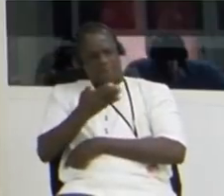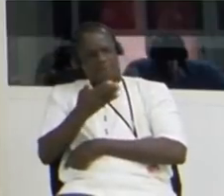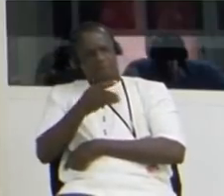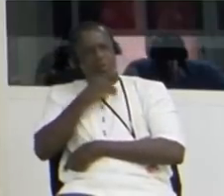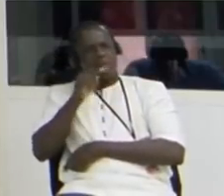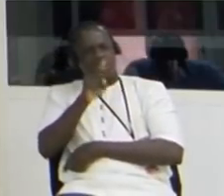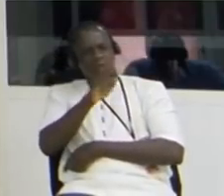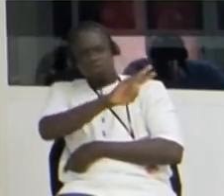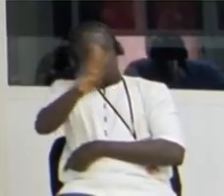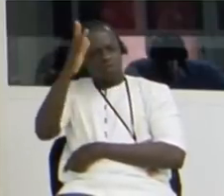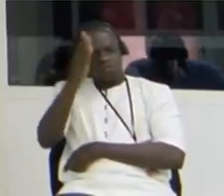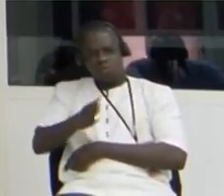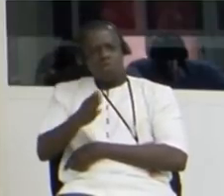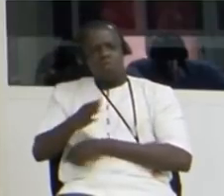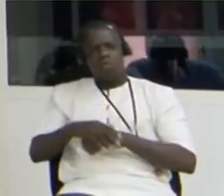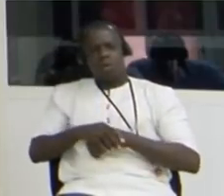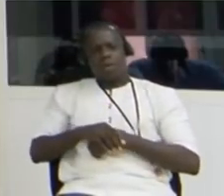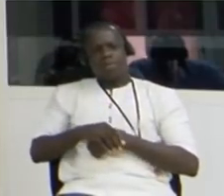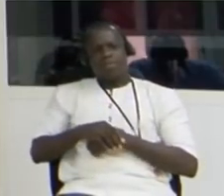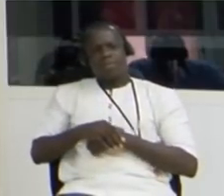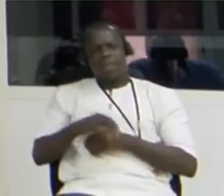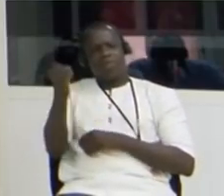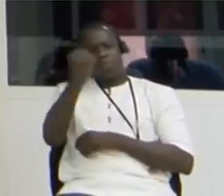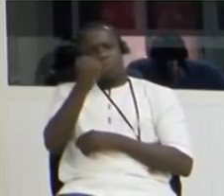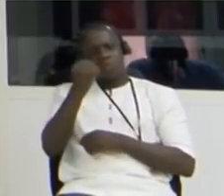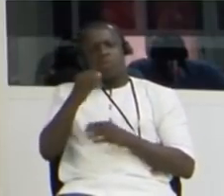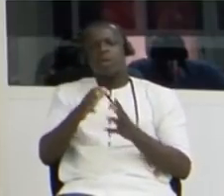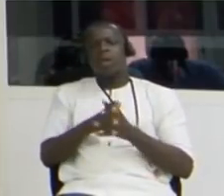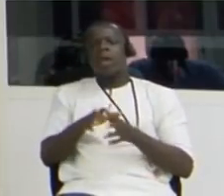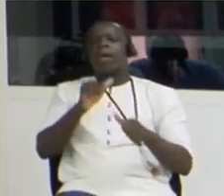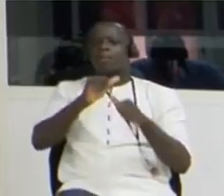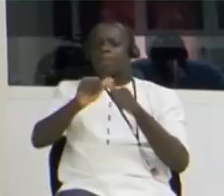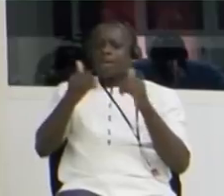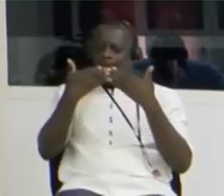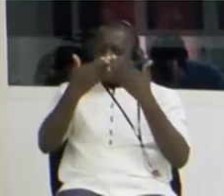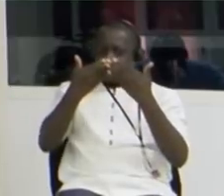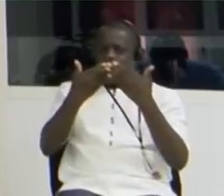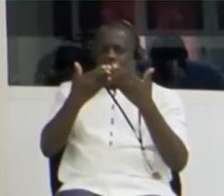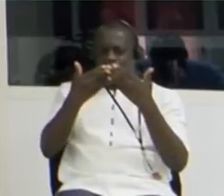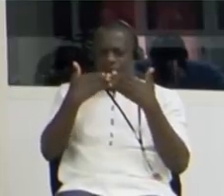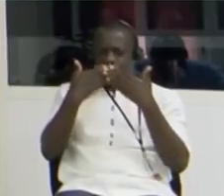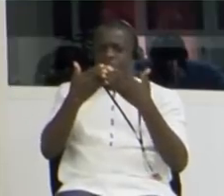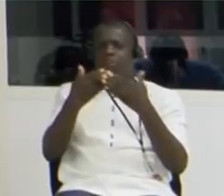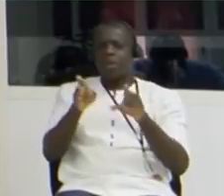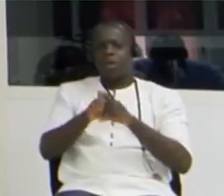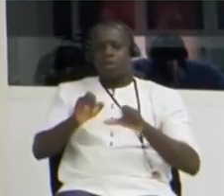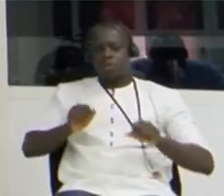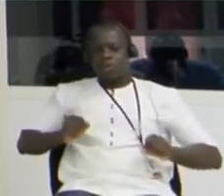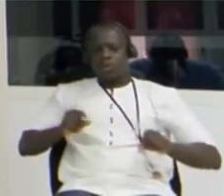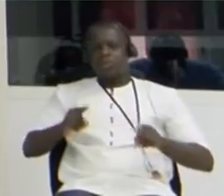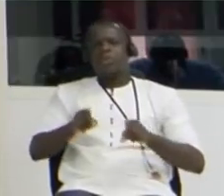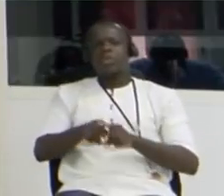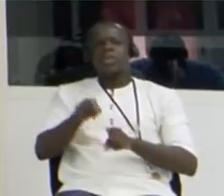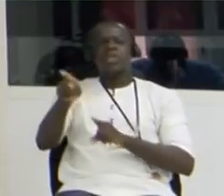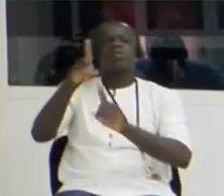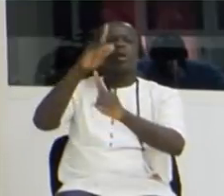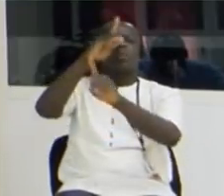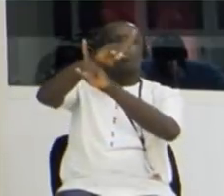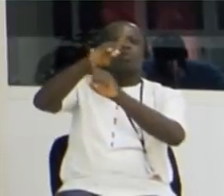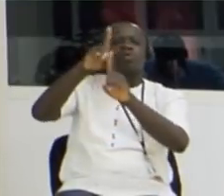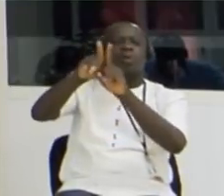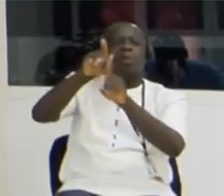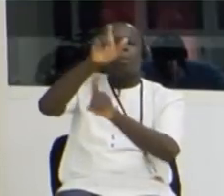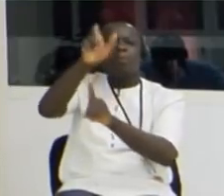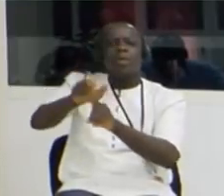true. Can you just perhaps tell us, just to be more specific, what position that person was in